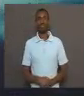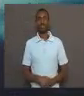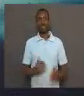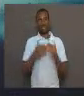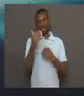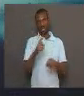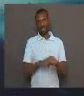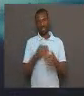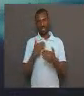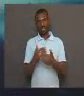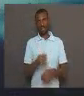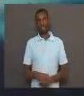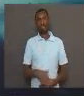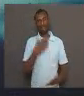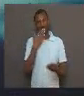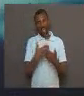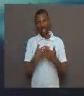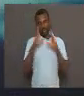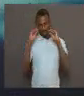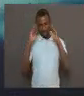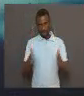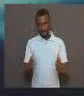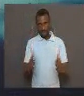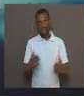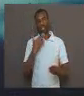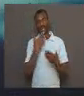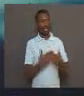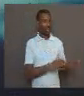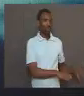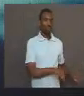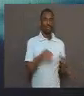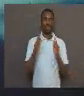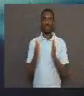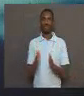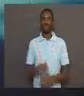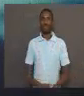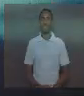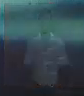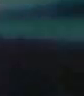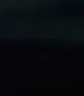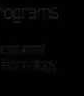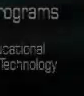Until next time, thank you, teacher. Thank you, students.